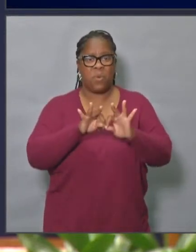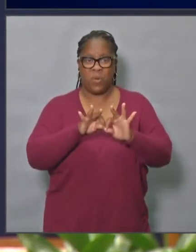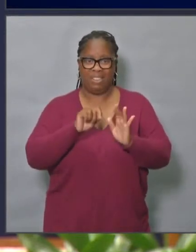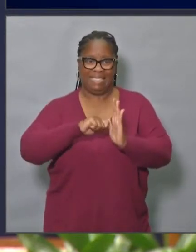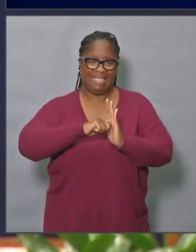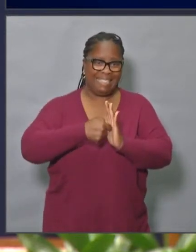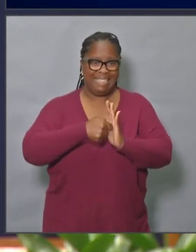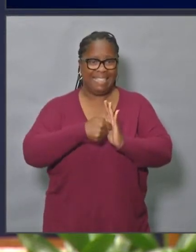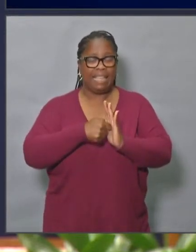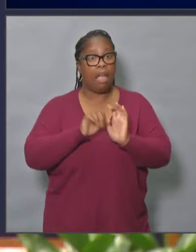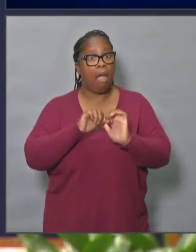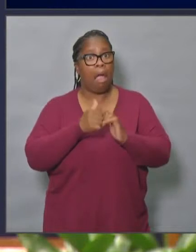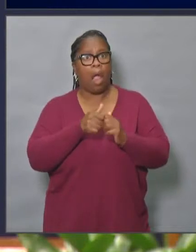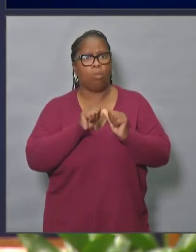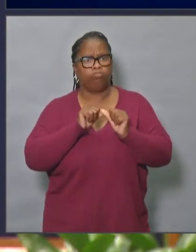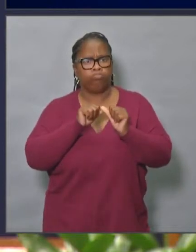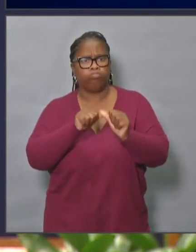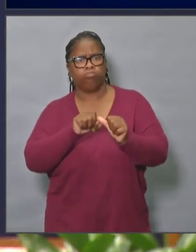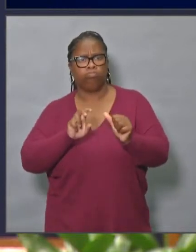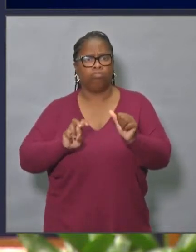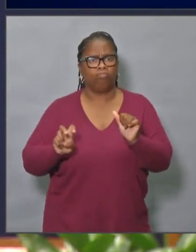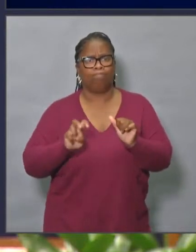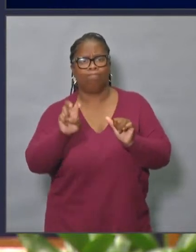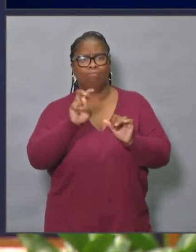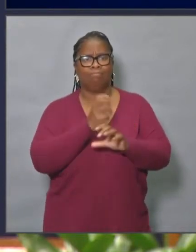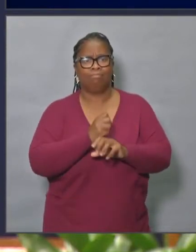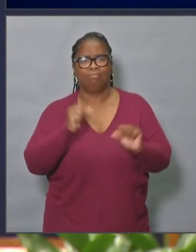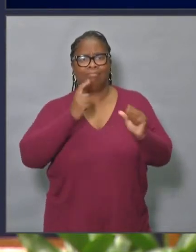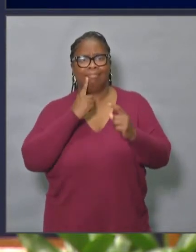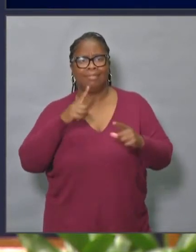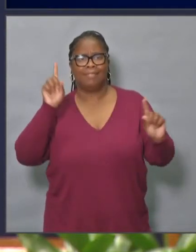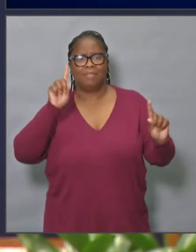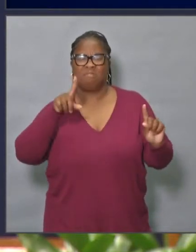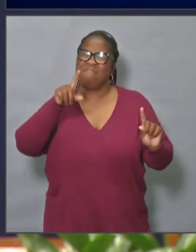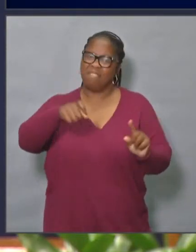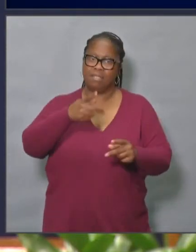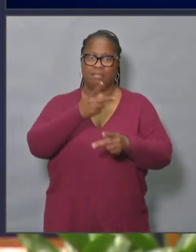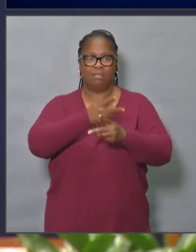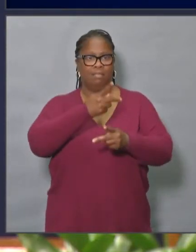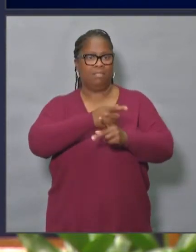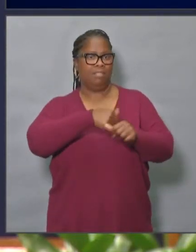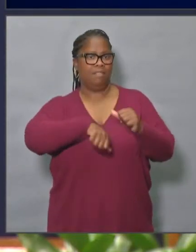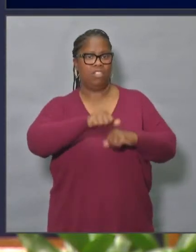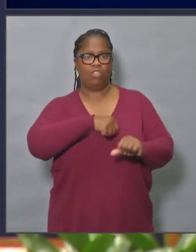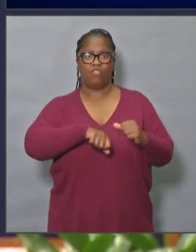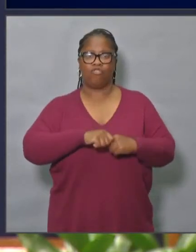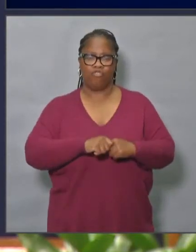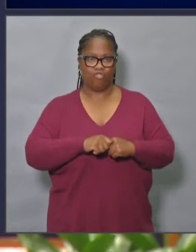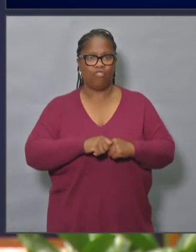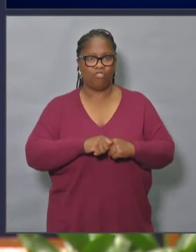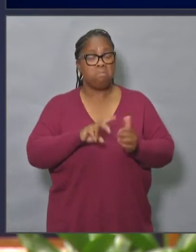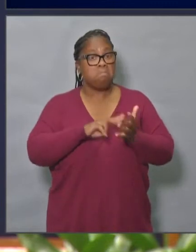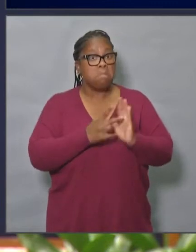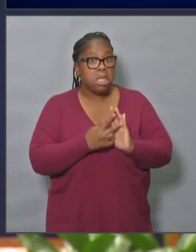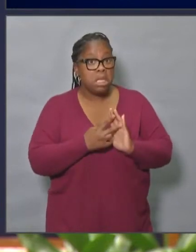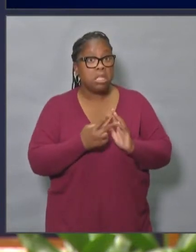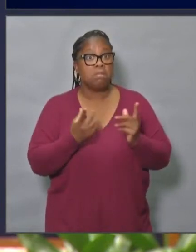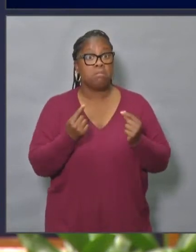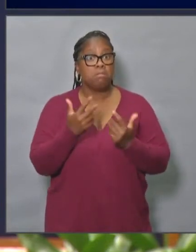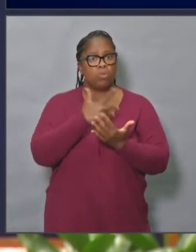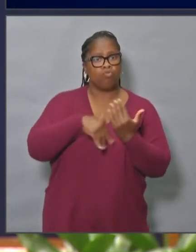journey successfully is that we need to look out for one another. And this means practicing physical